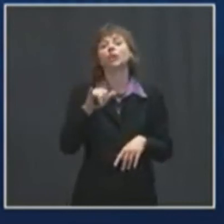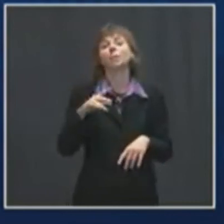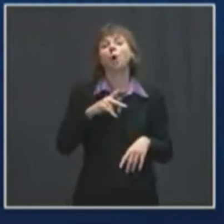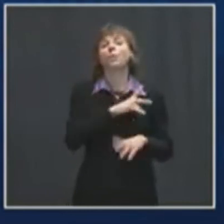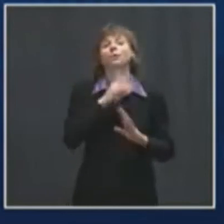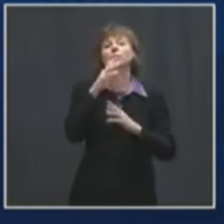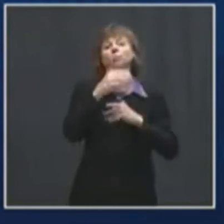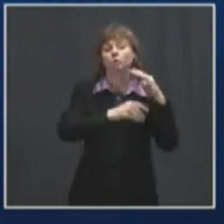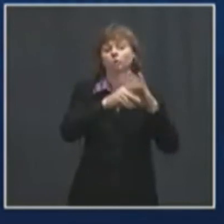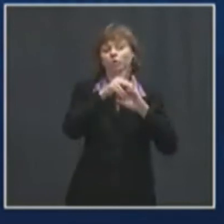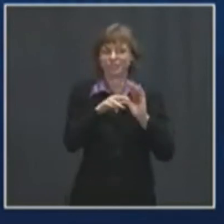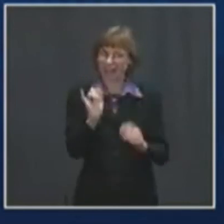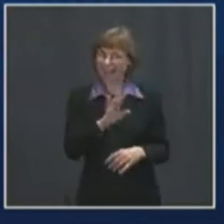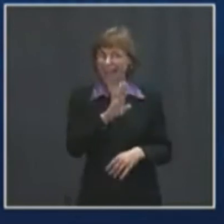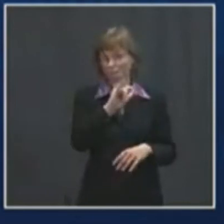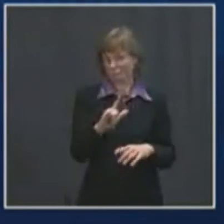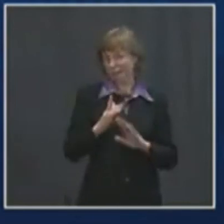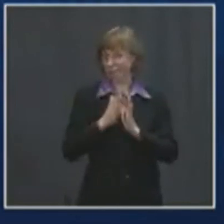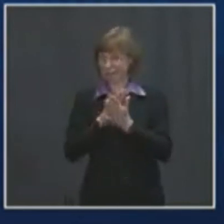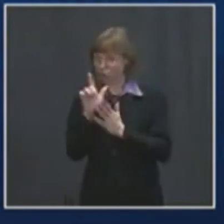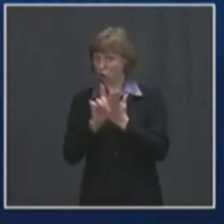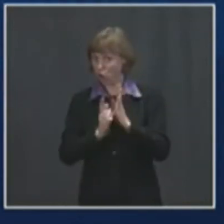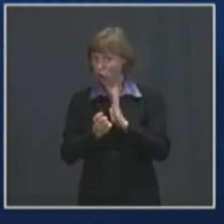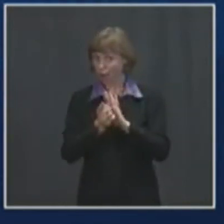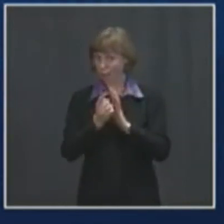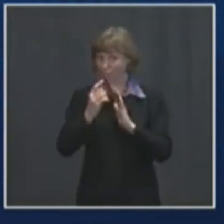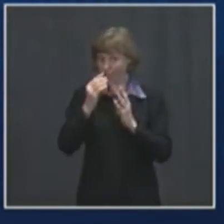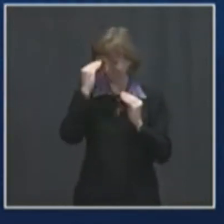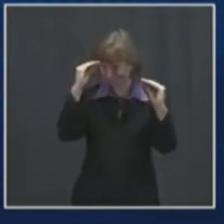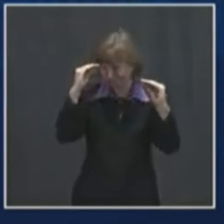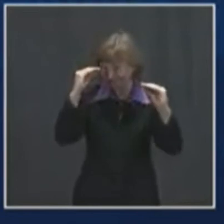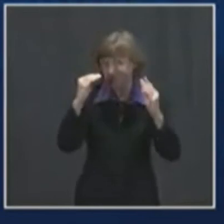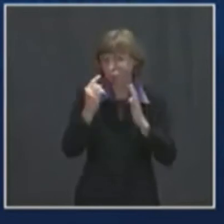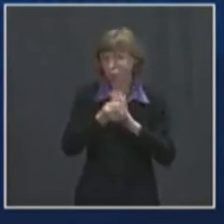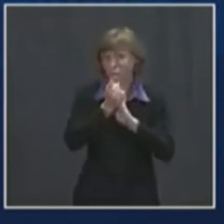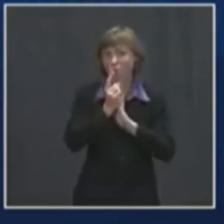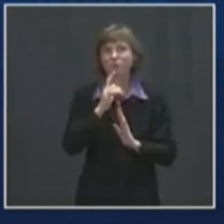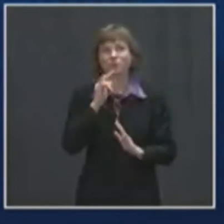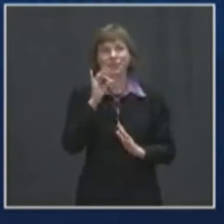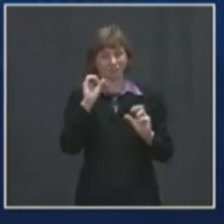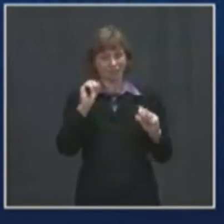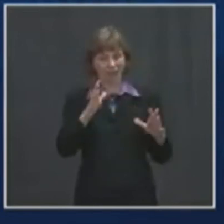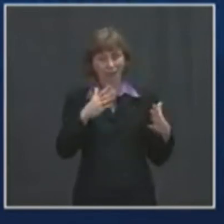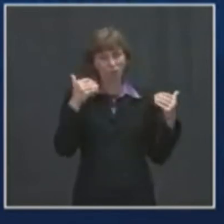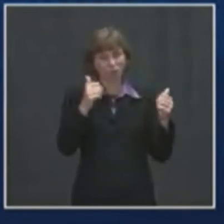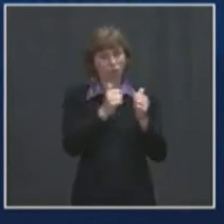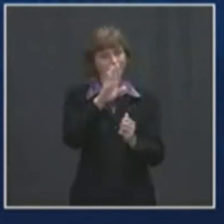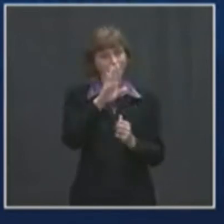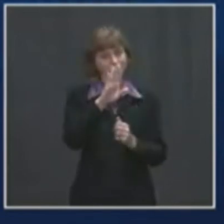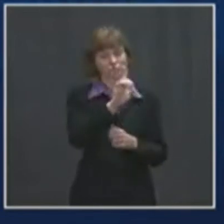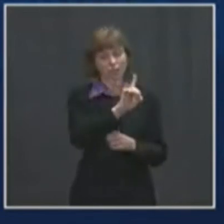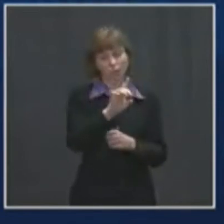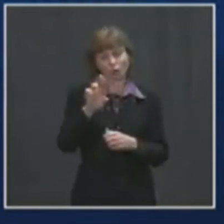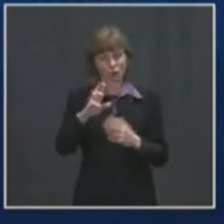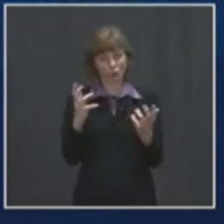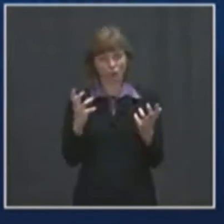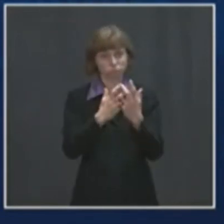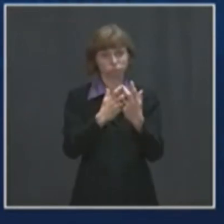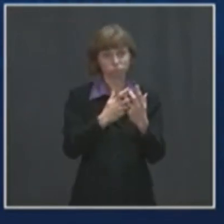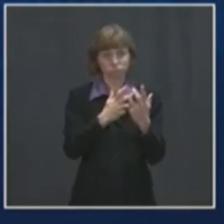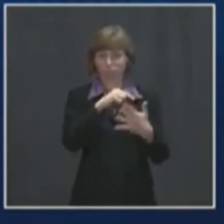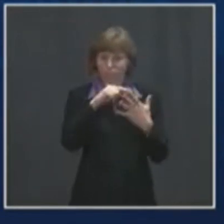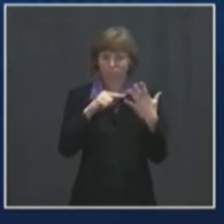law moment here, if there is an opportunity to move forward with a bipartisan package at any moment, that can happen. But again, I